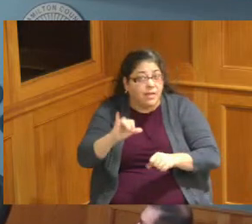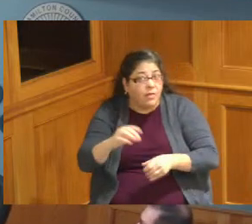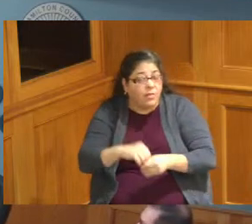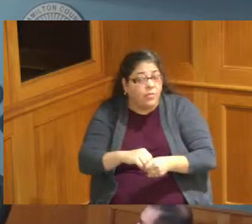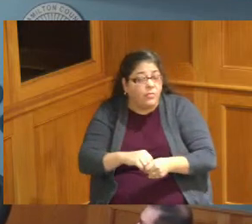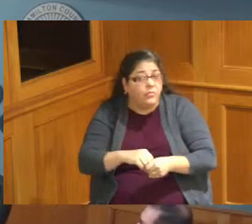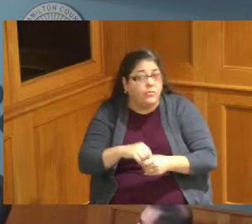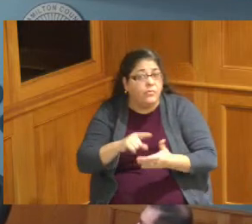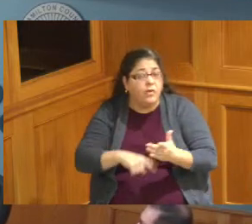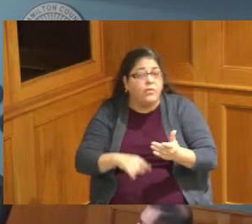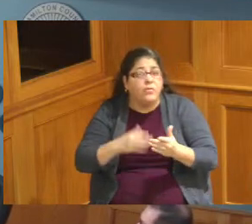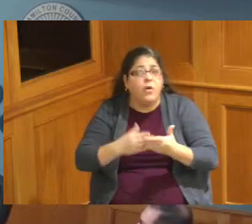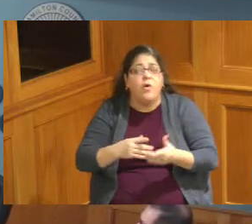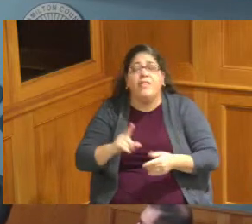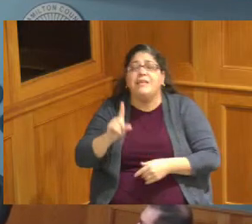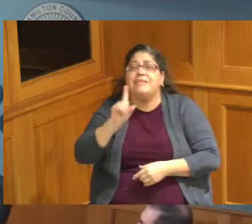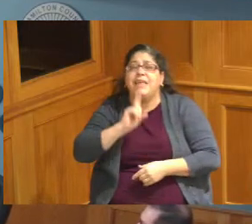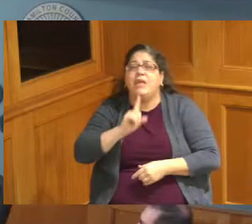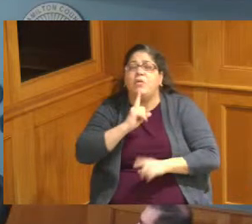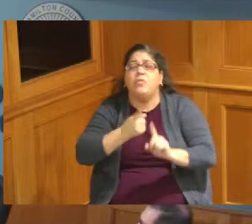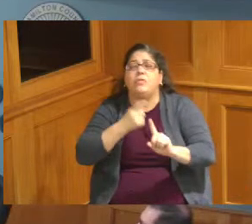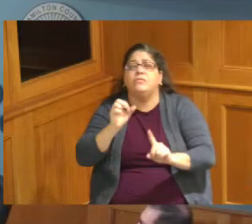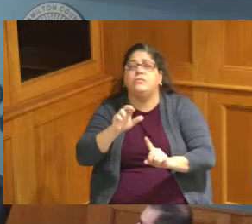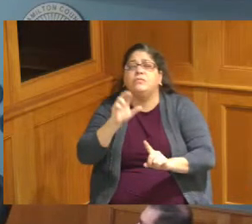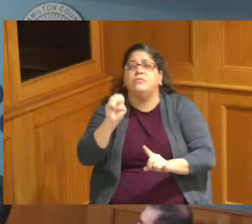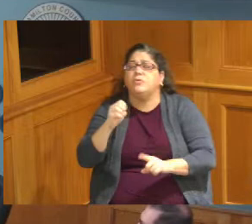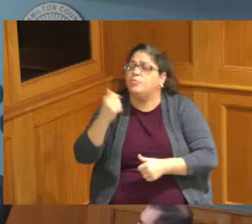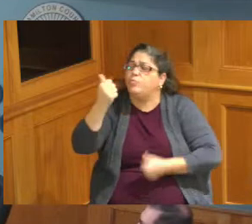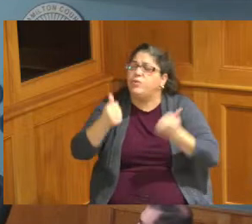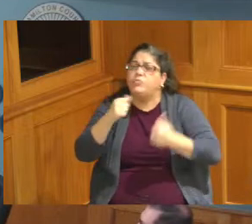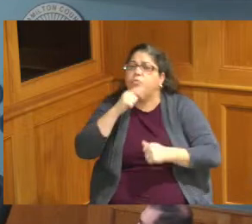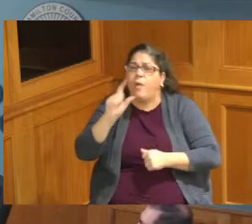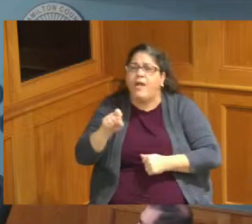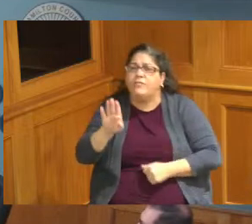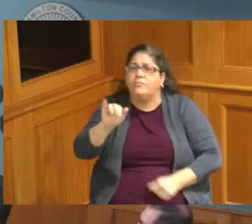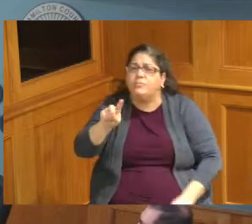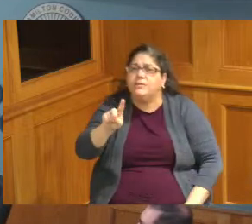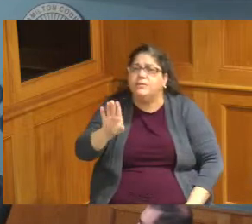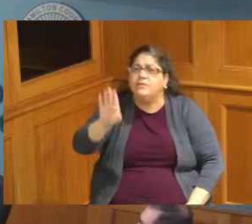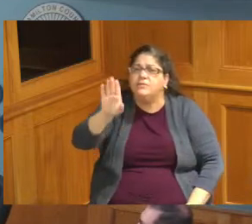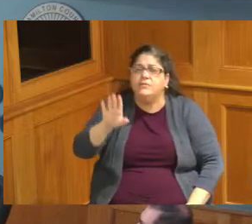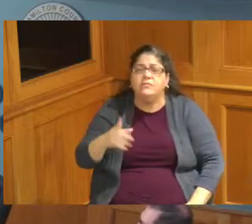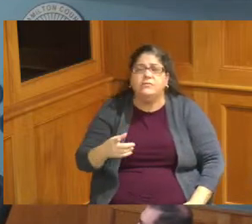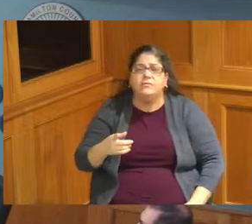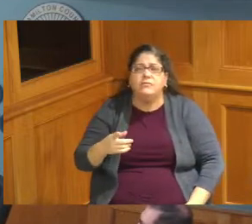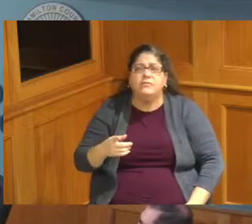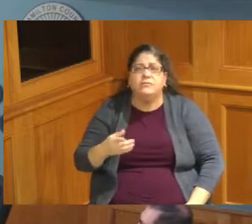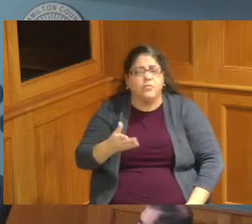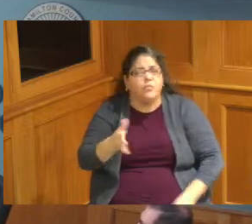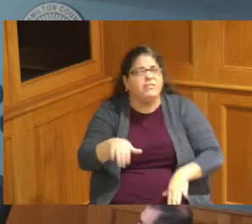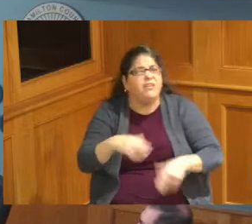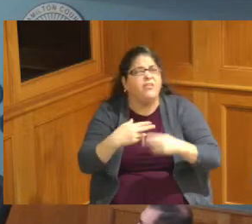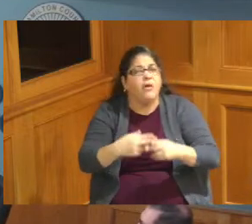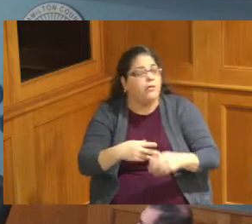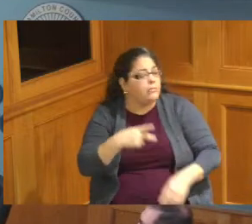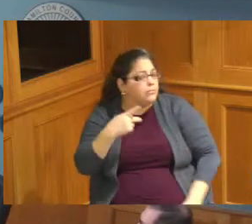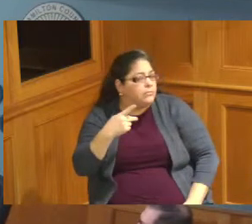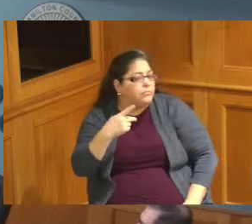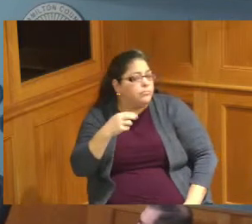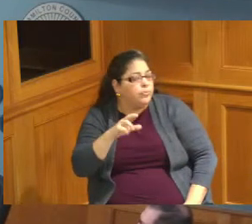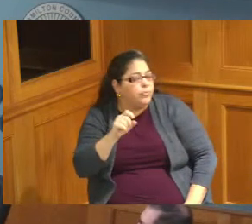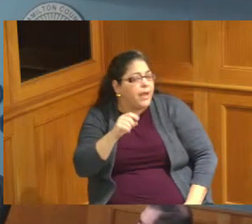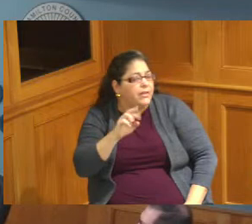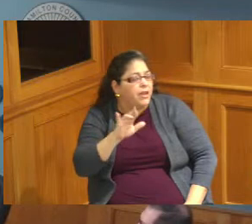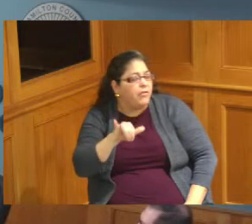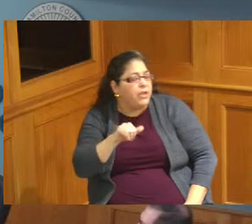I think it's not single source, but what's the one where we don't have to bid out anything? When you have a Proprietary or